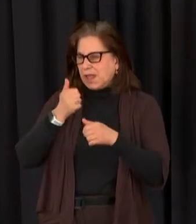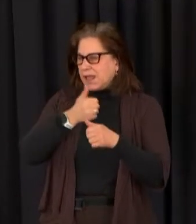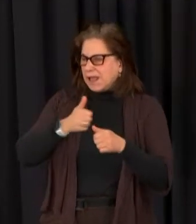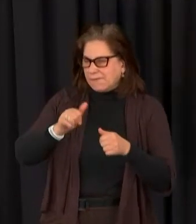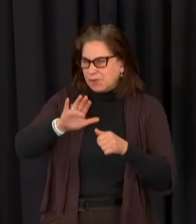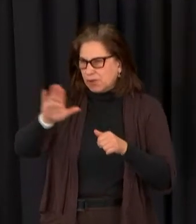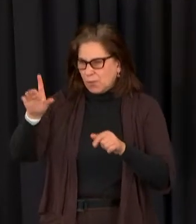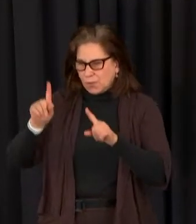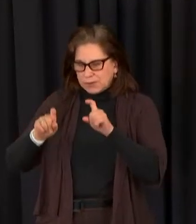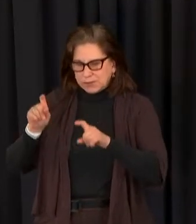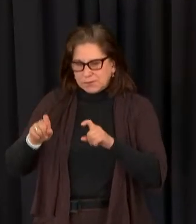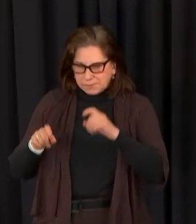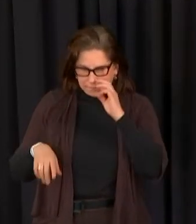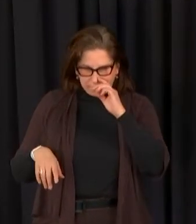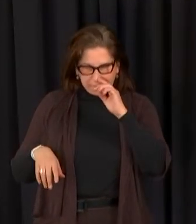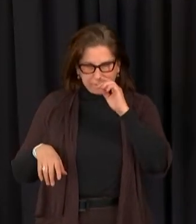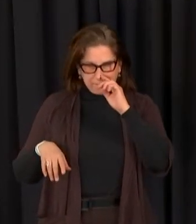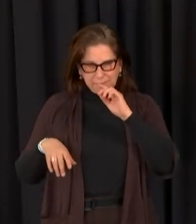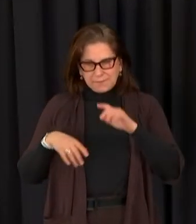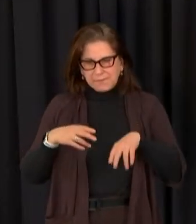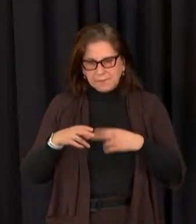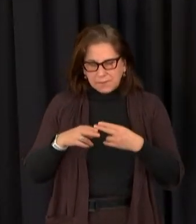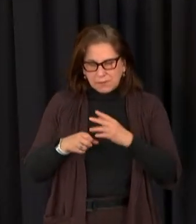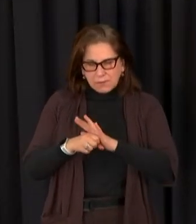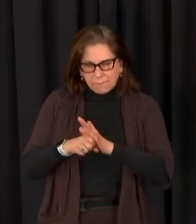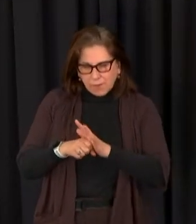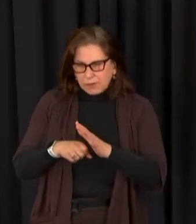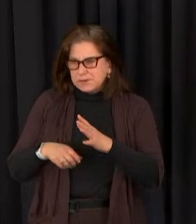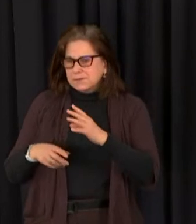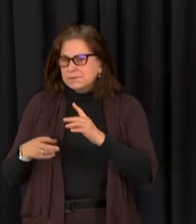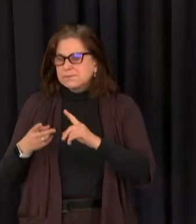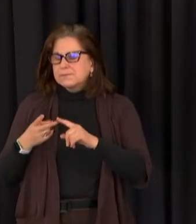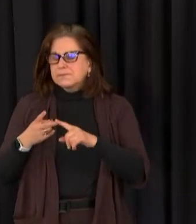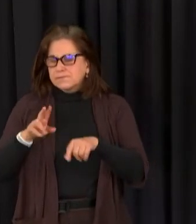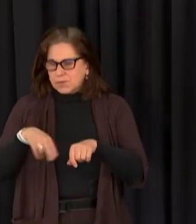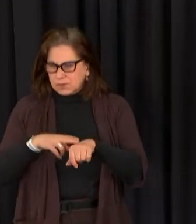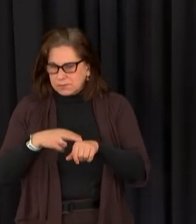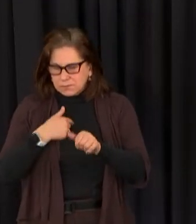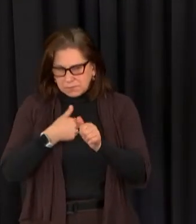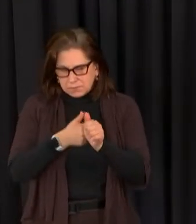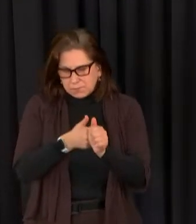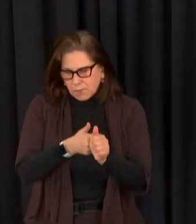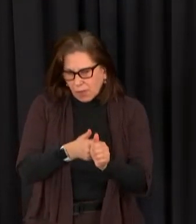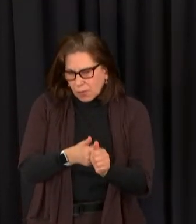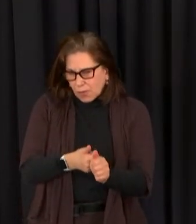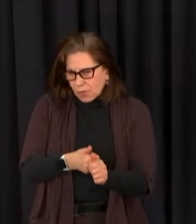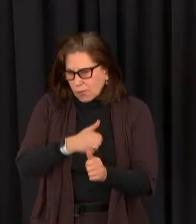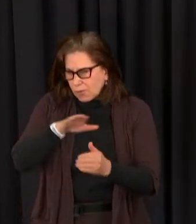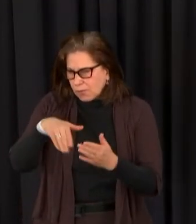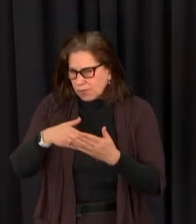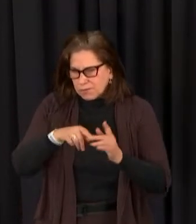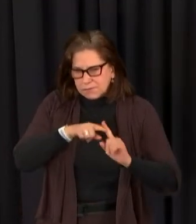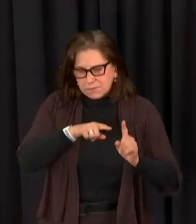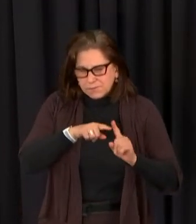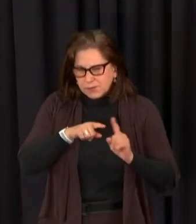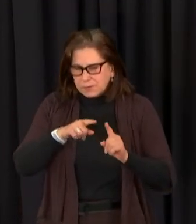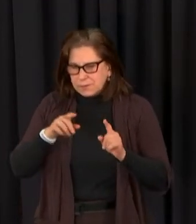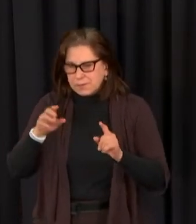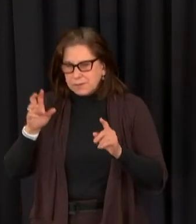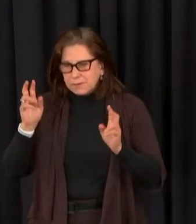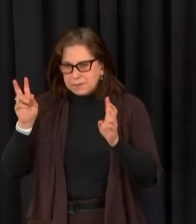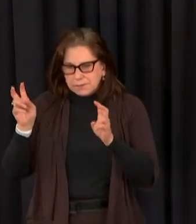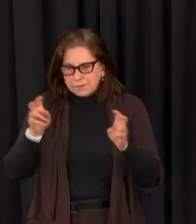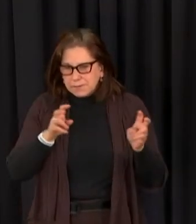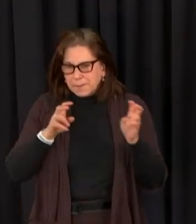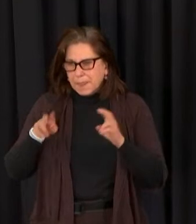district's experience. We, of course, continue to follow very closely all of them, and especially any